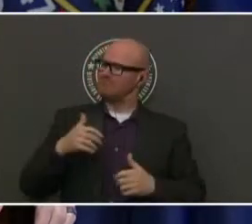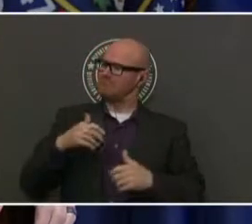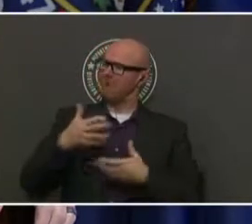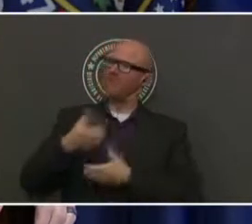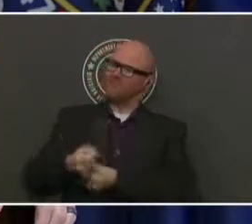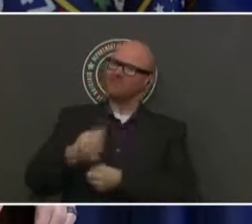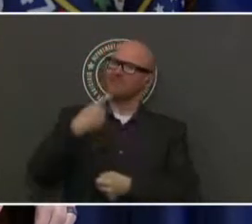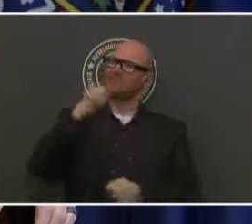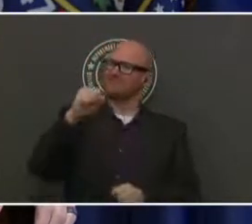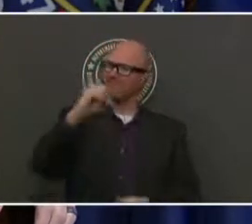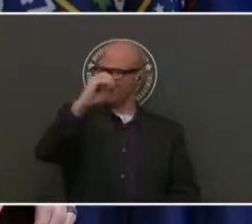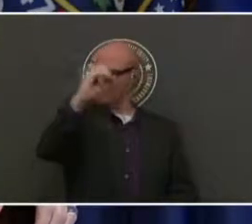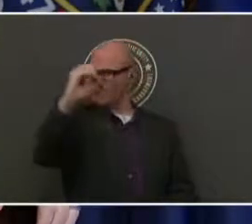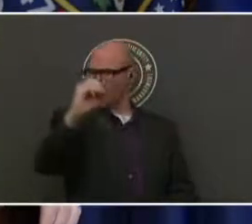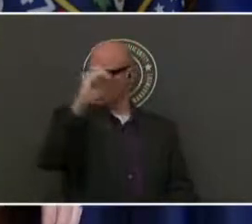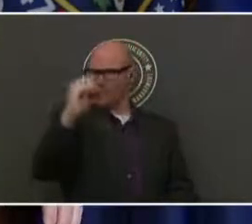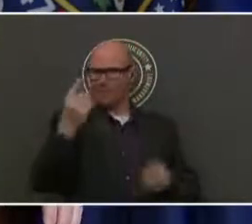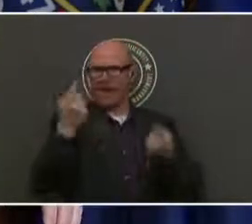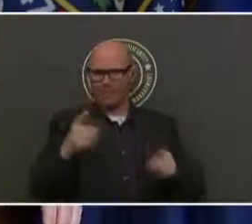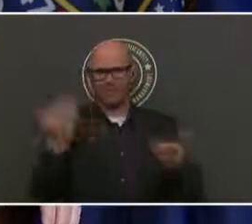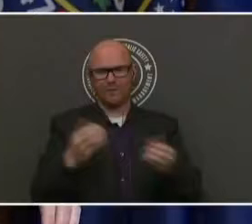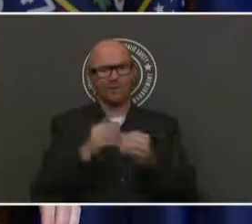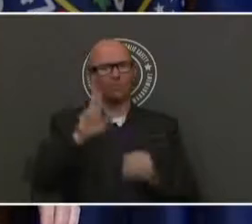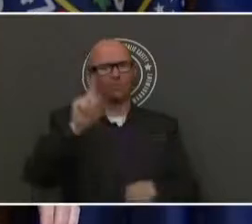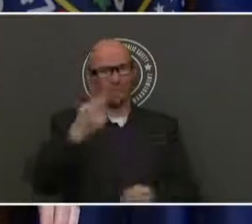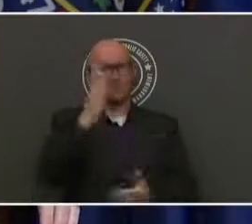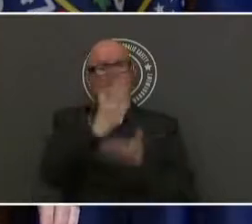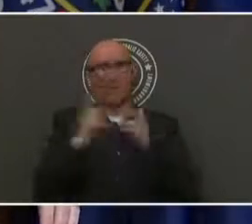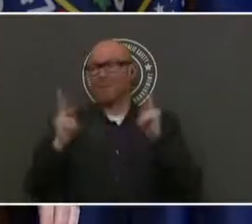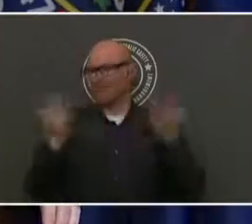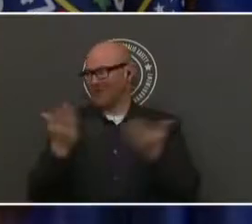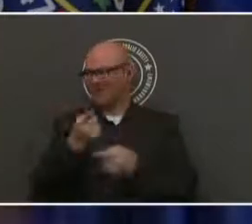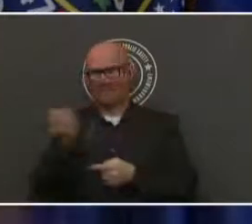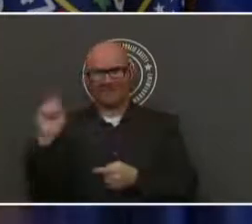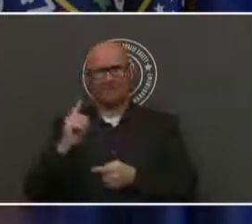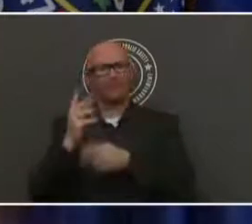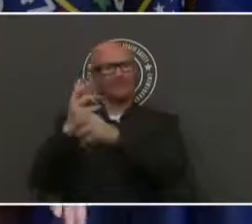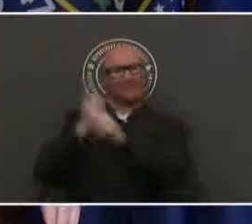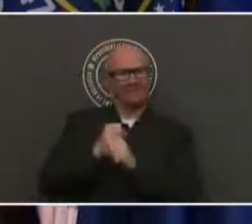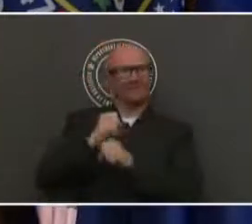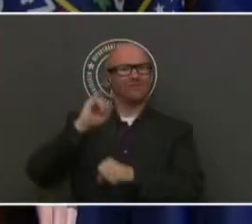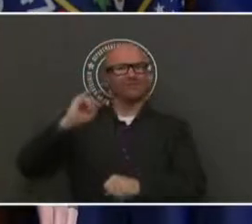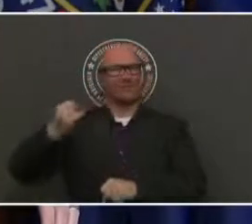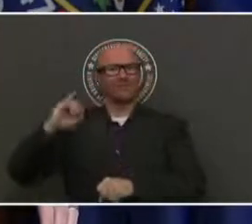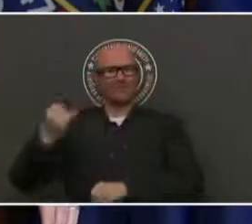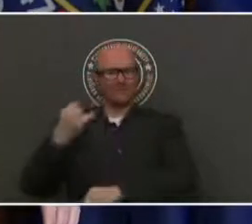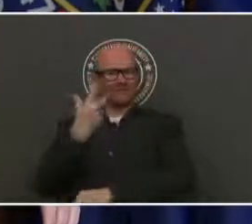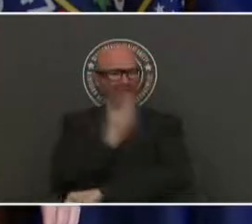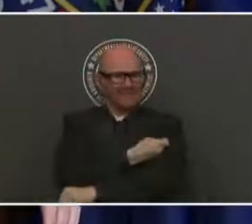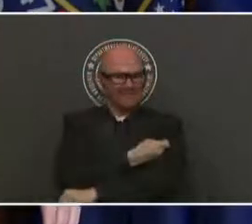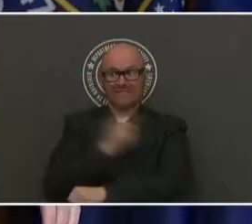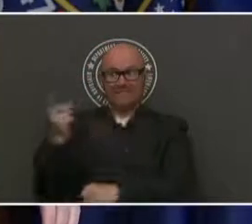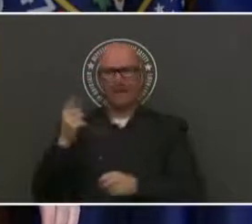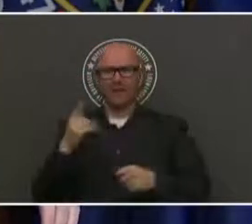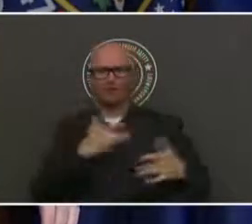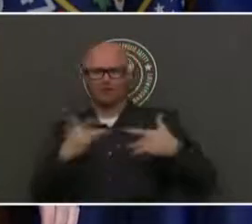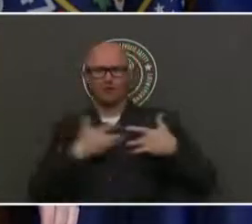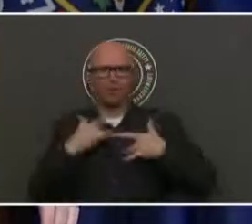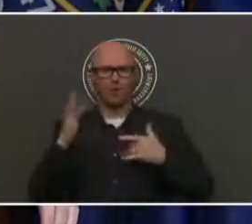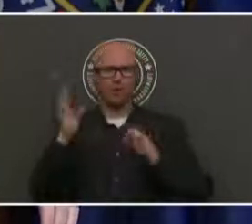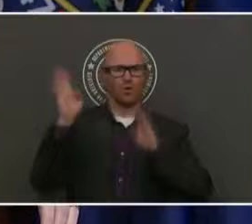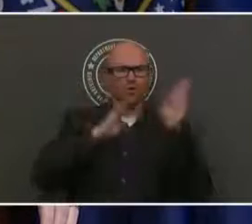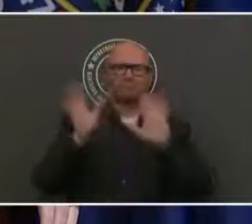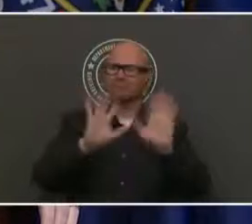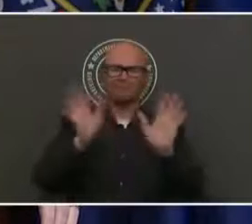like to point out for people who are maybe wondering, who have maybe had a reaction to their shot and wondering if this is the same thing. I mean, this is a very